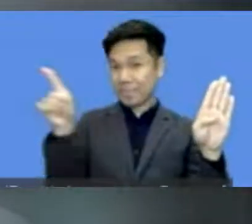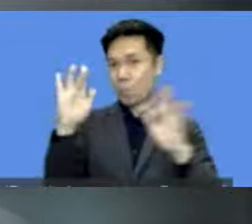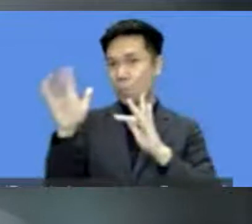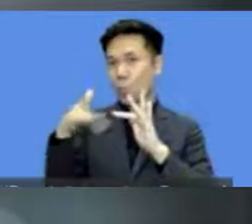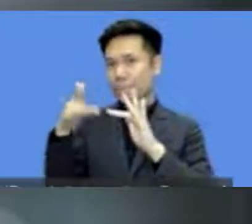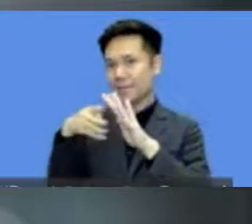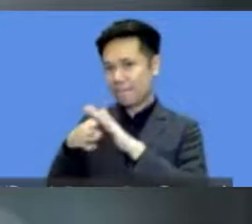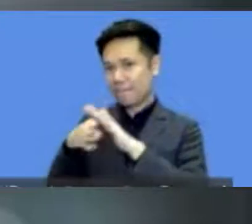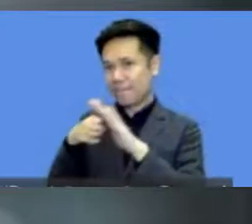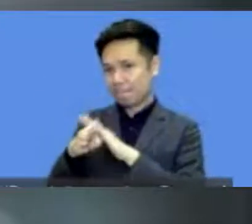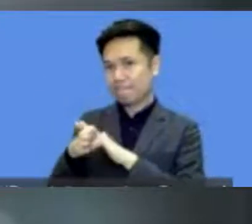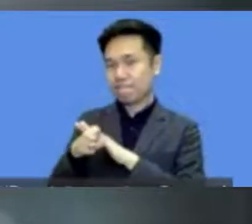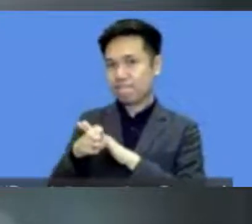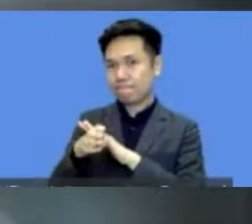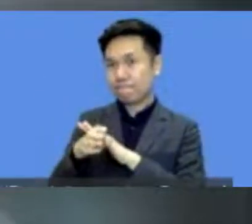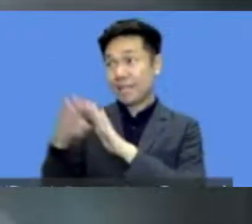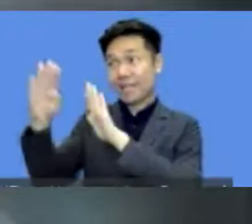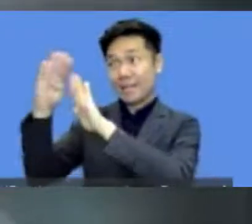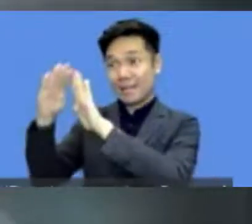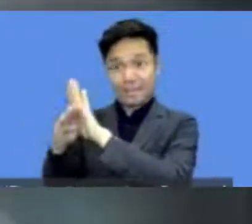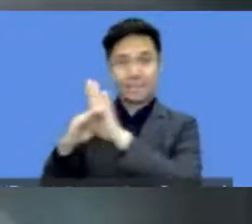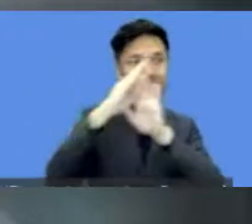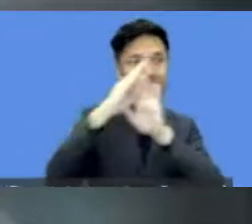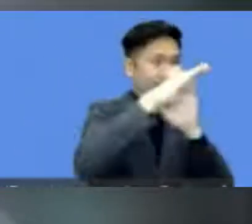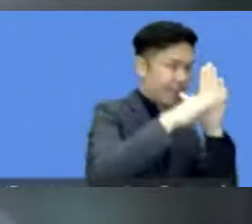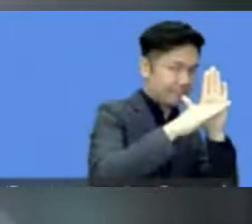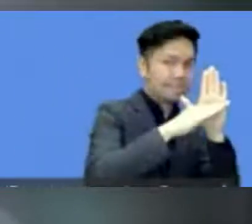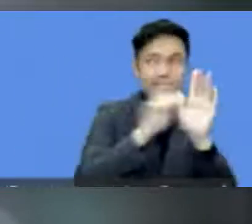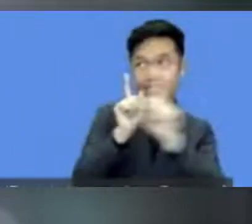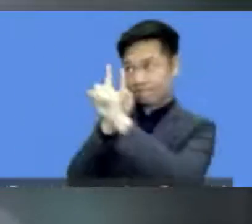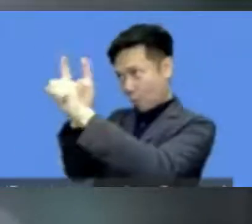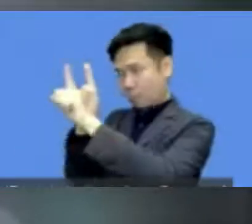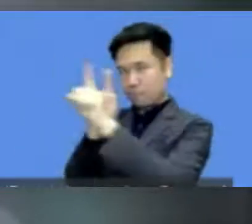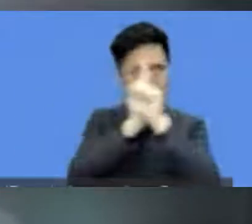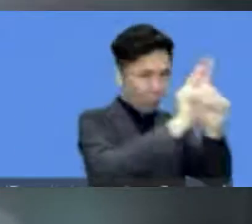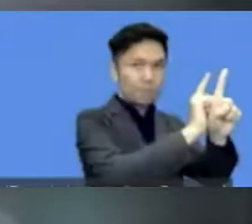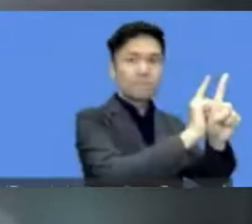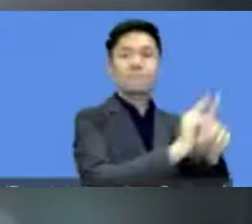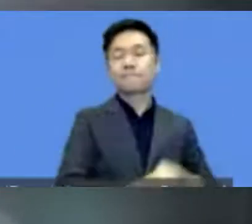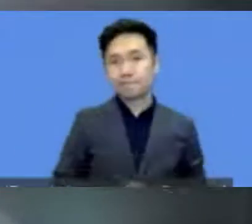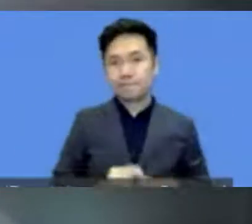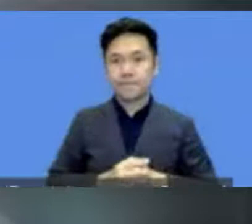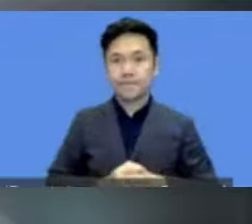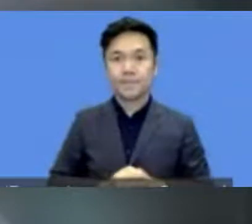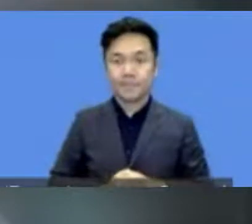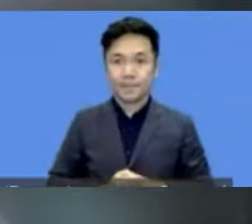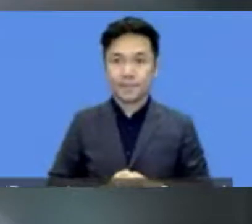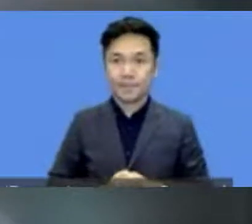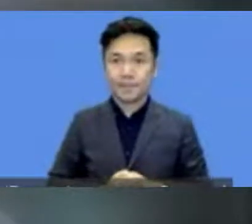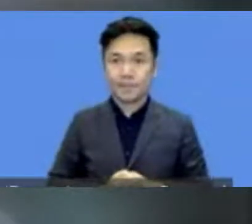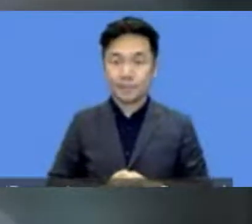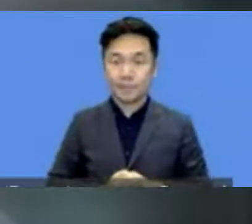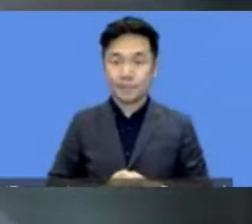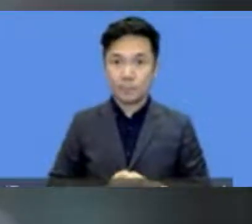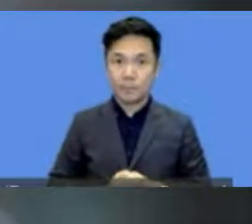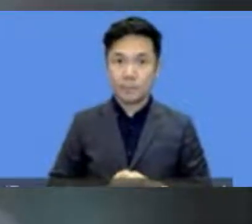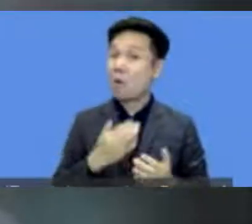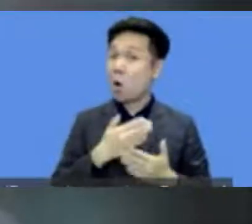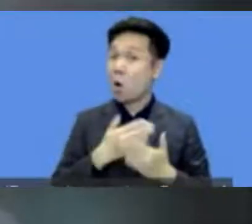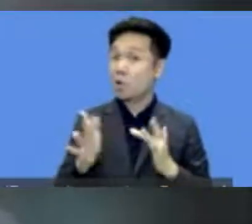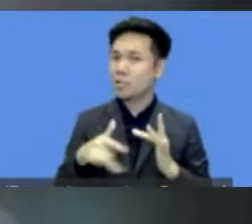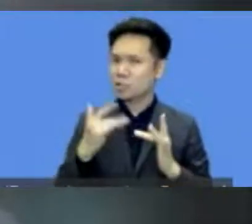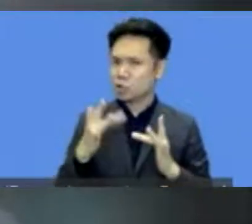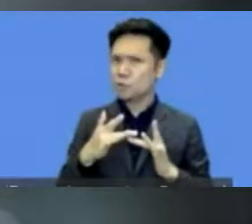Contents Accessibility Guidelines. So then almost the whole digital